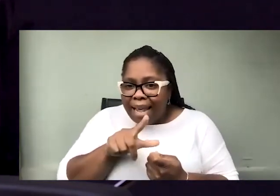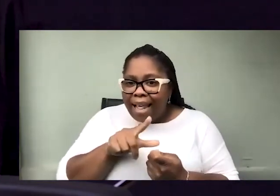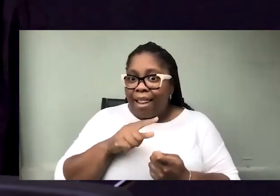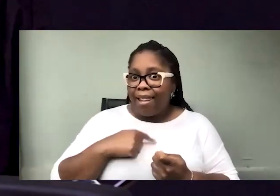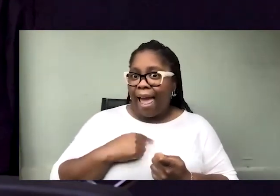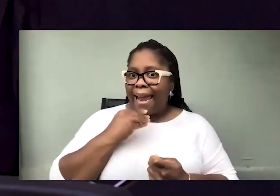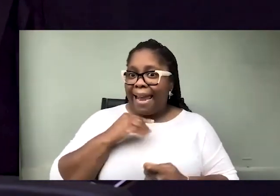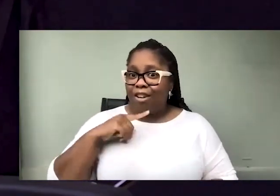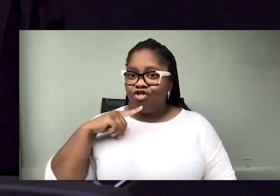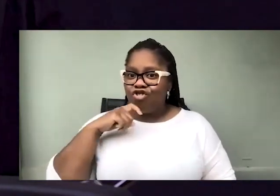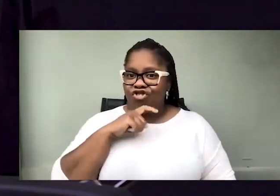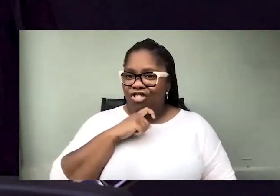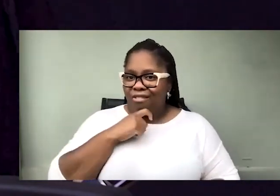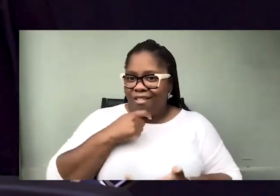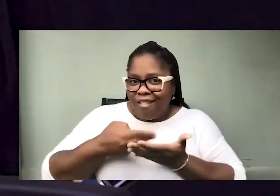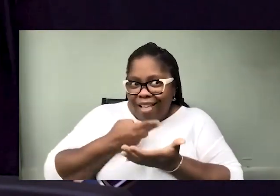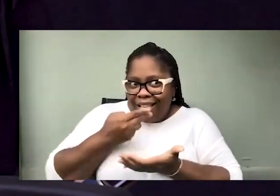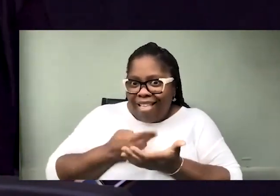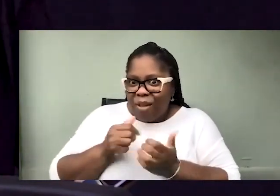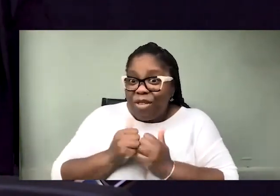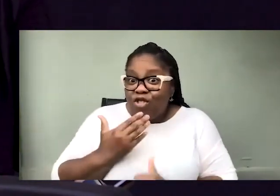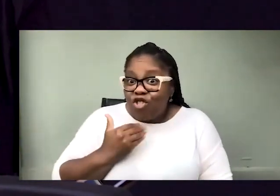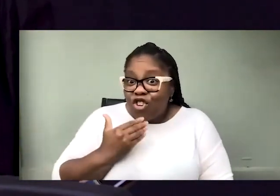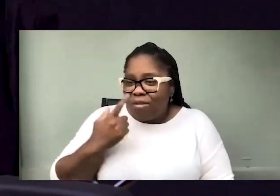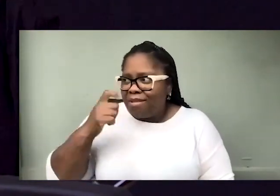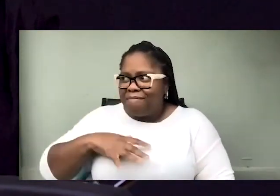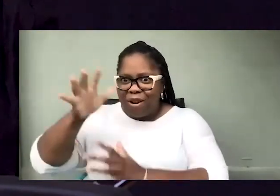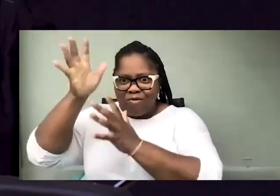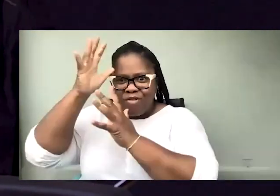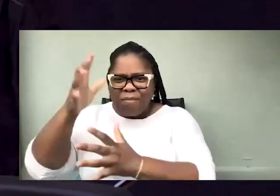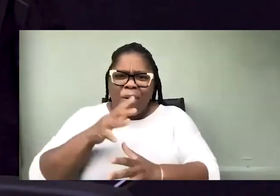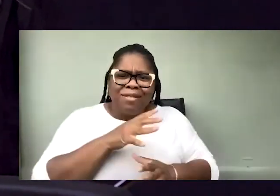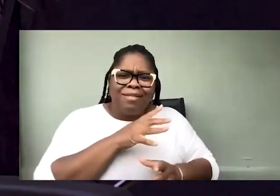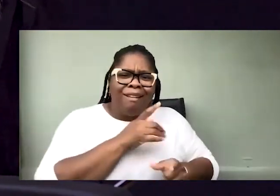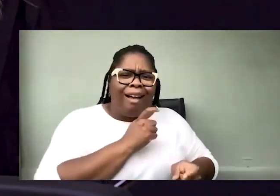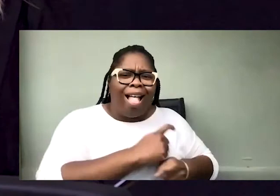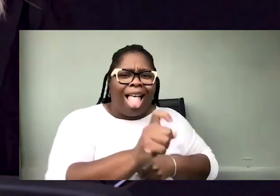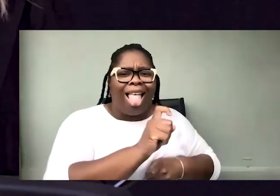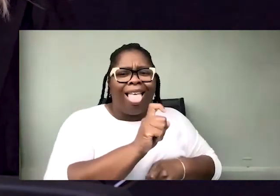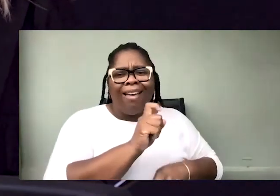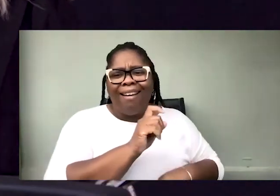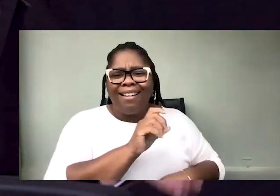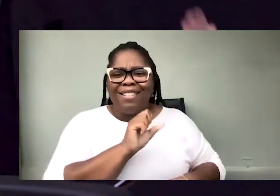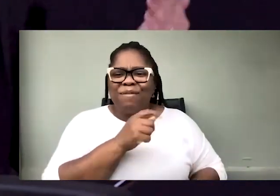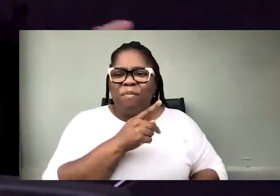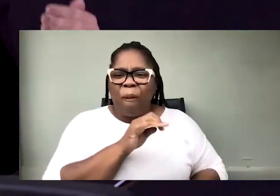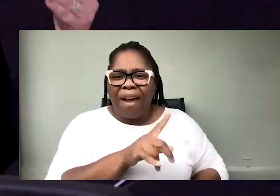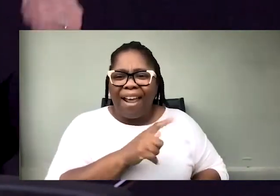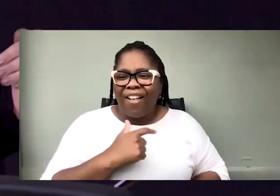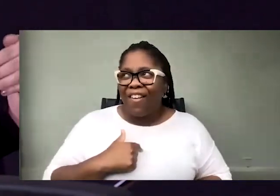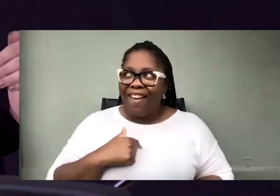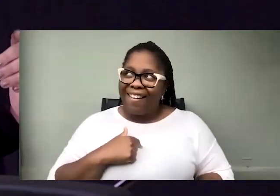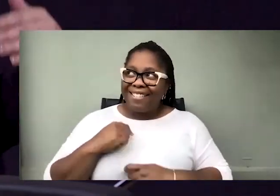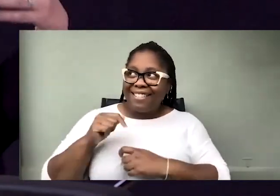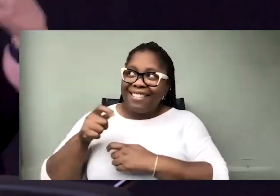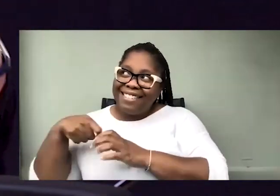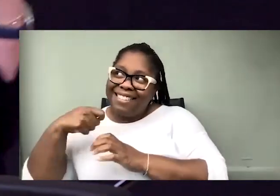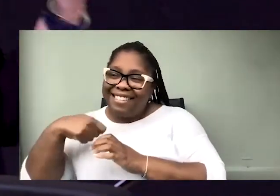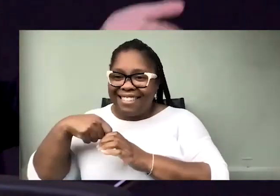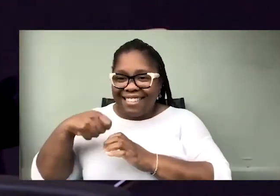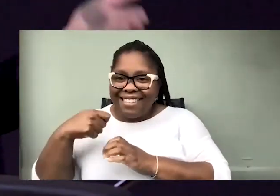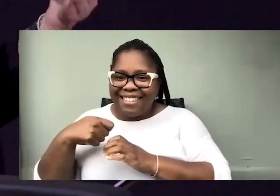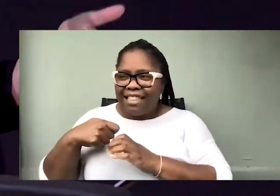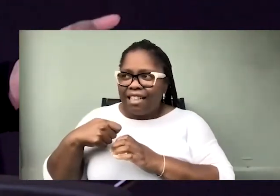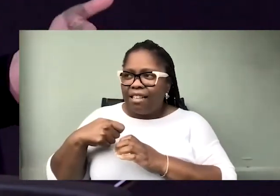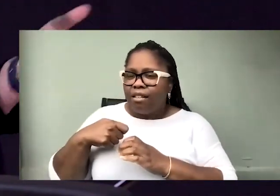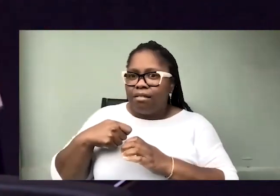cereal, because my grandparents, you know, they spoil their grandkids. And so it was incredible because I was